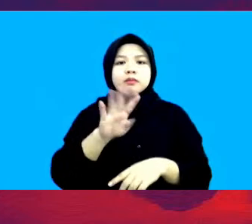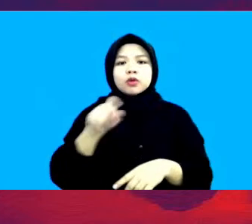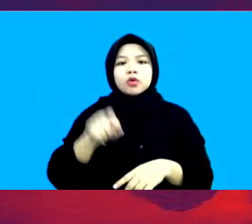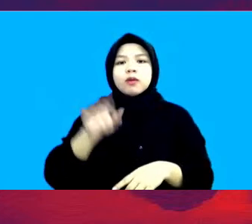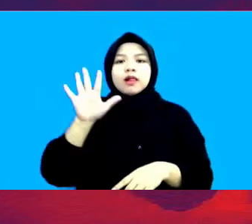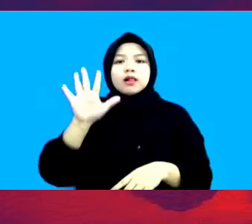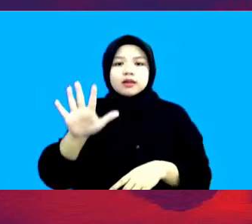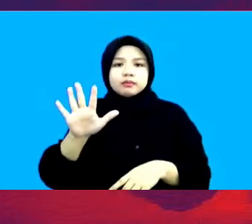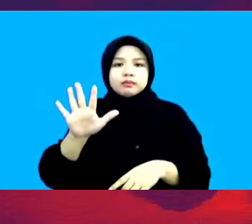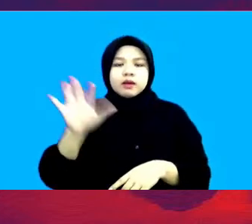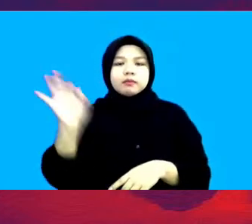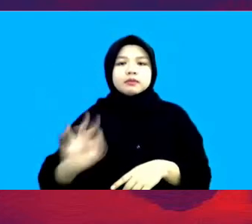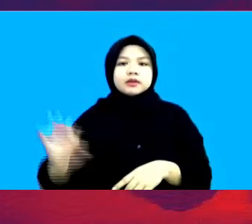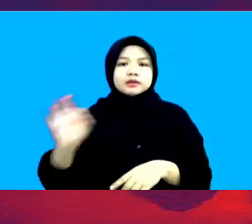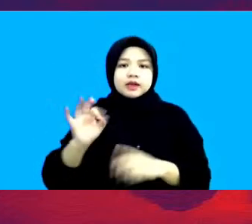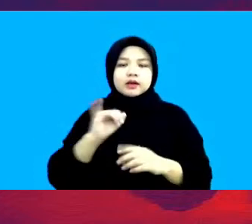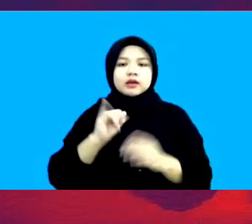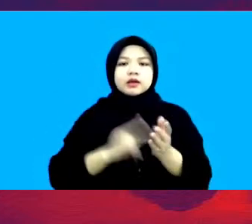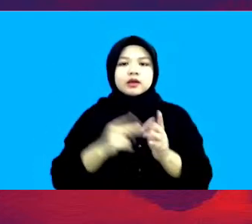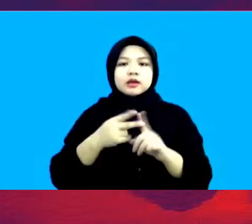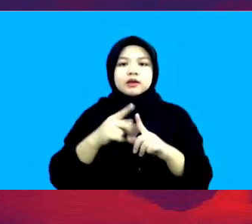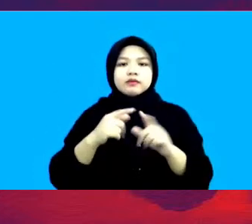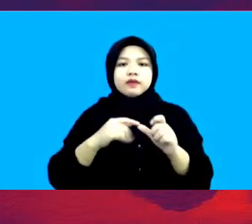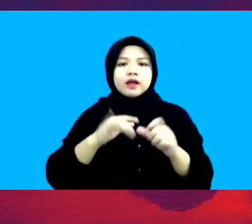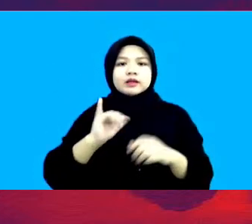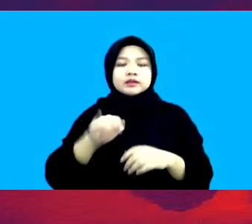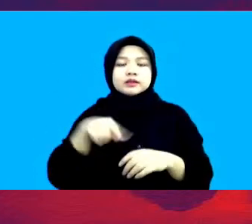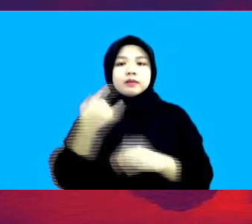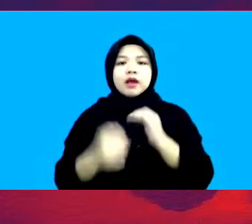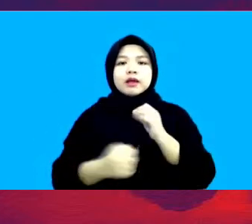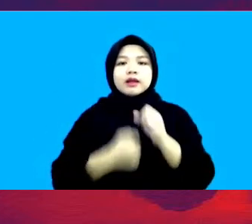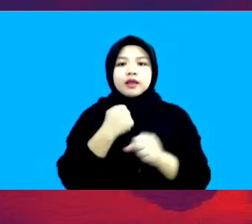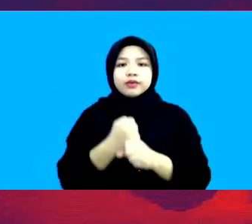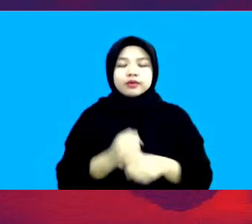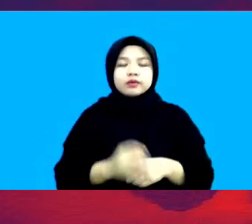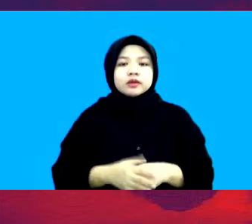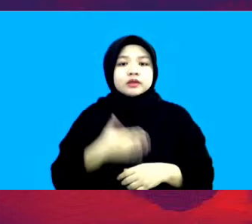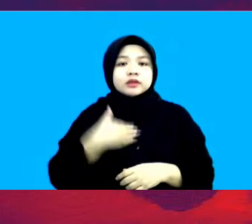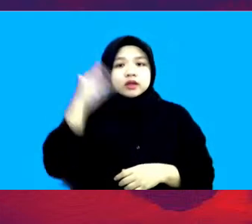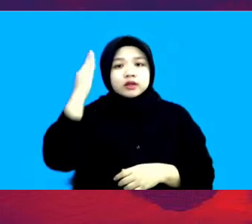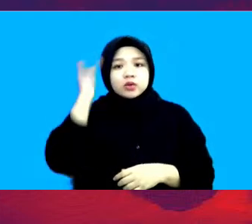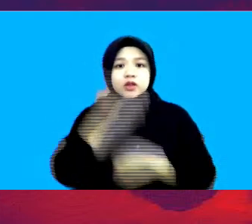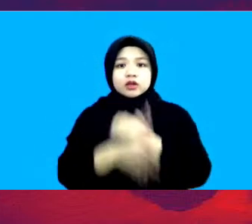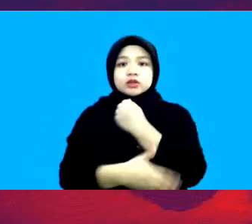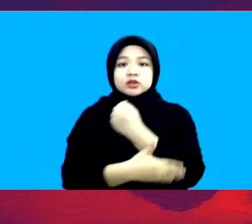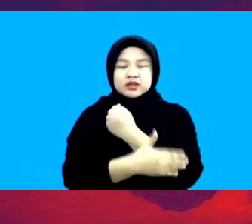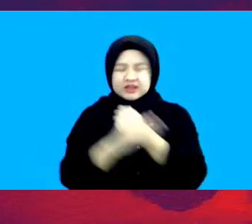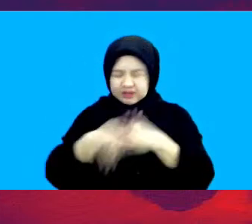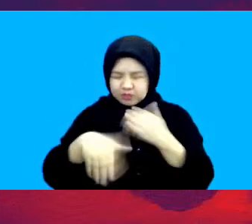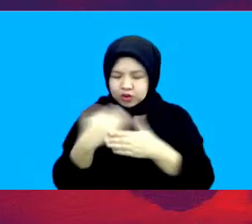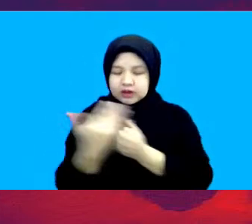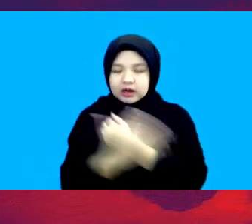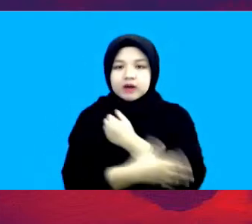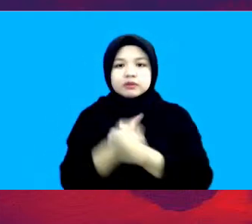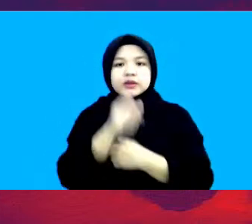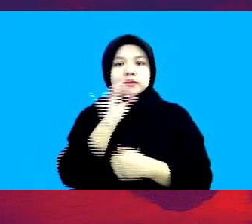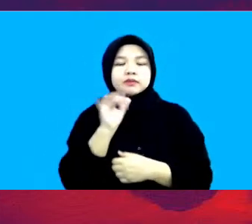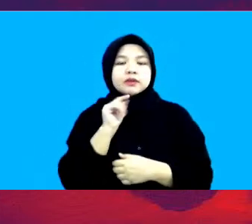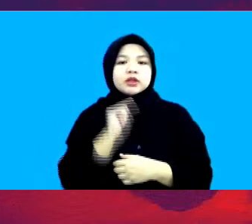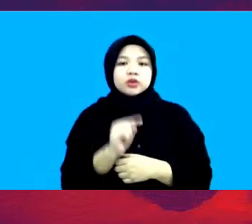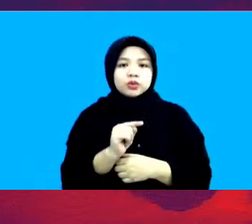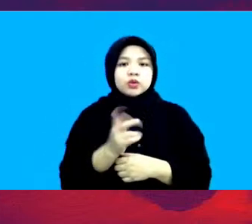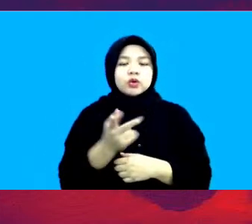4.5% of inflation till the end of the year. I know not many countries can say that. A lot of countries actually saying that if you could manage